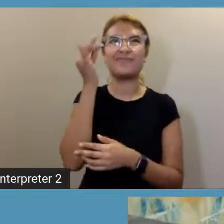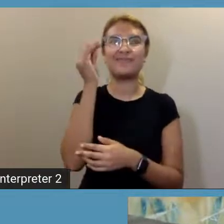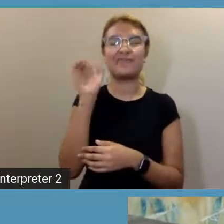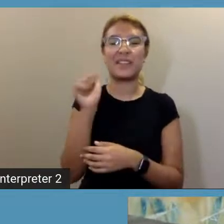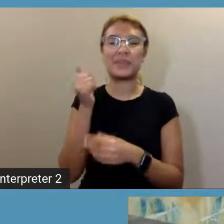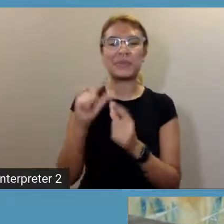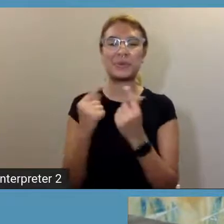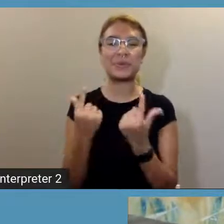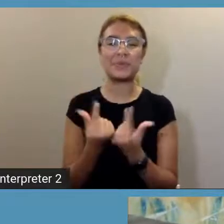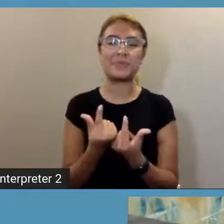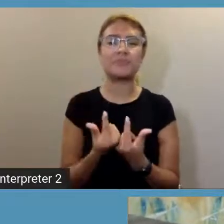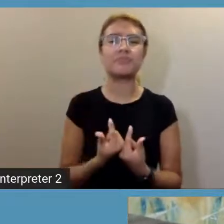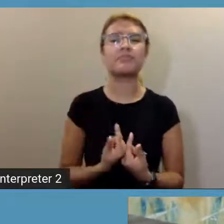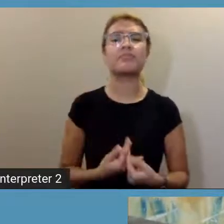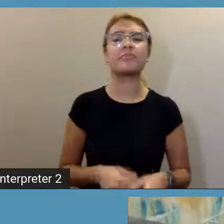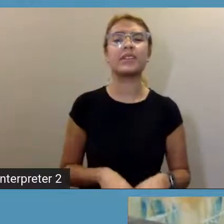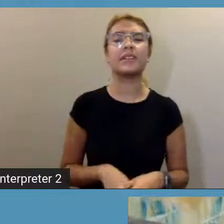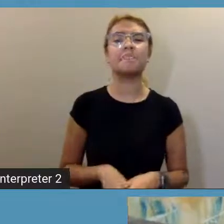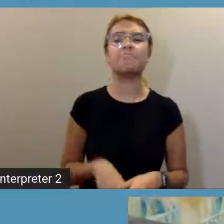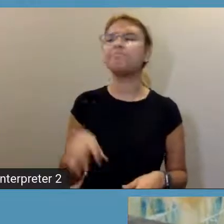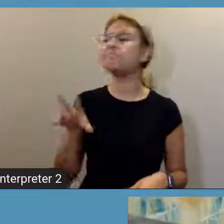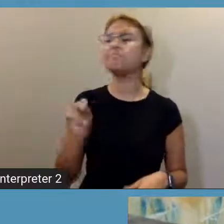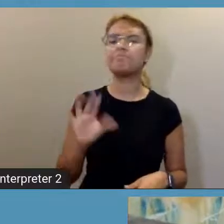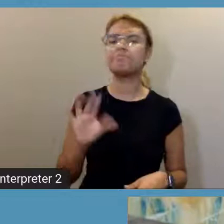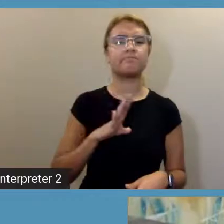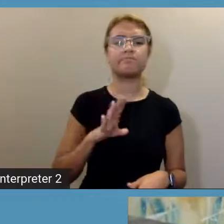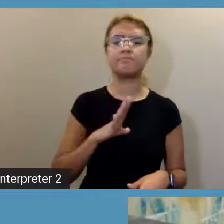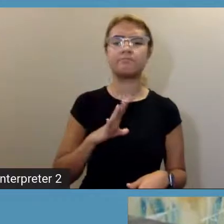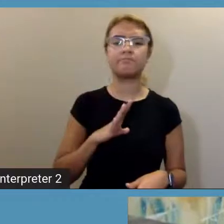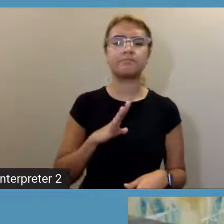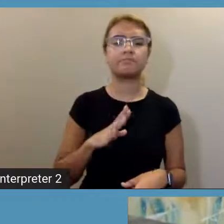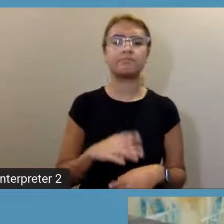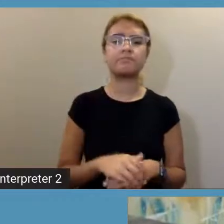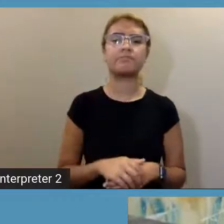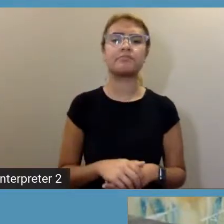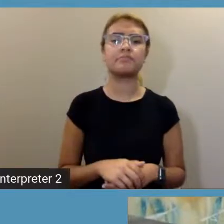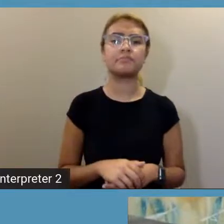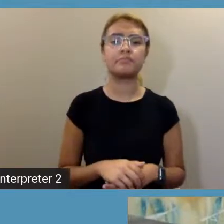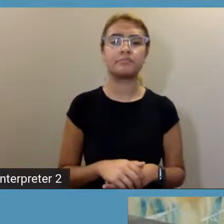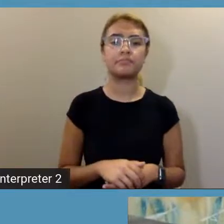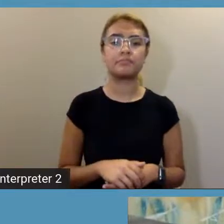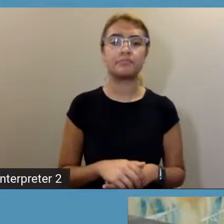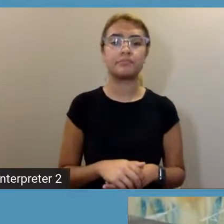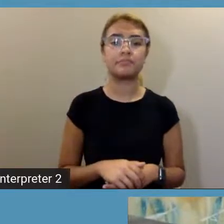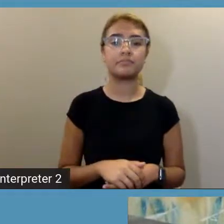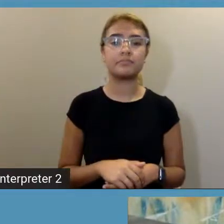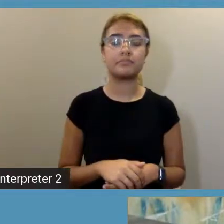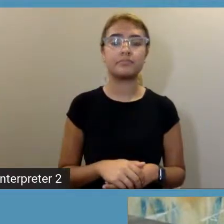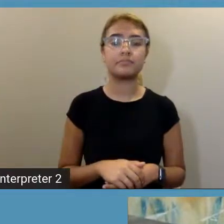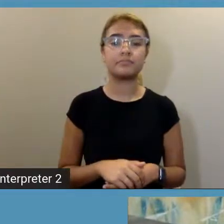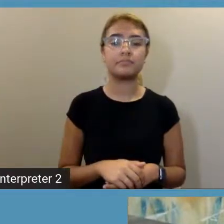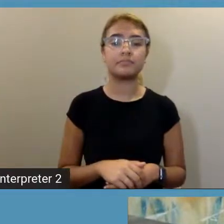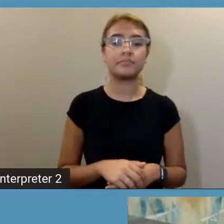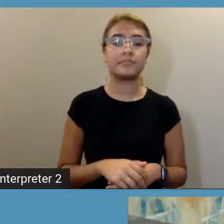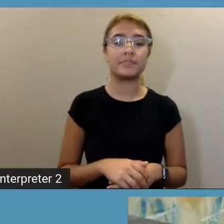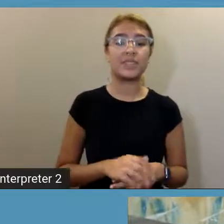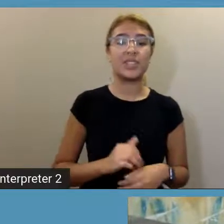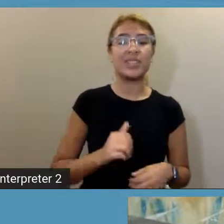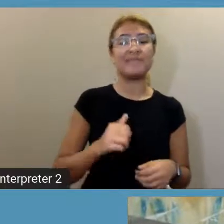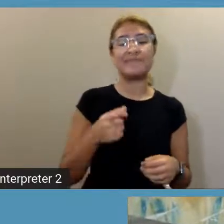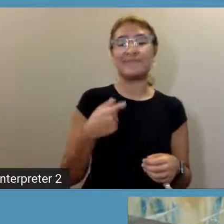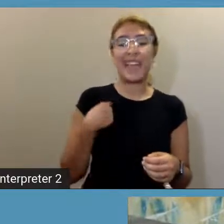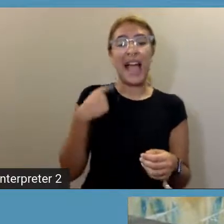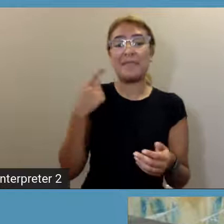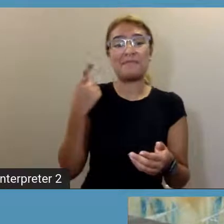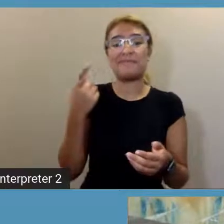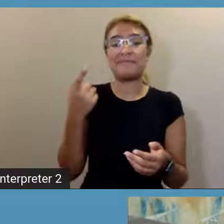No, that's fine But I actually. think that's good Yeah. recommendation. I would do a self-referential point back to module 1 that